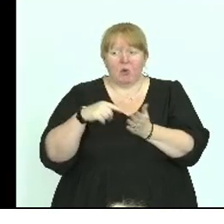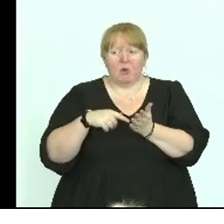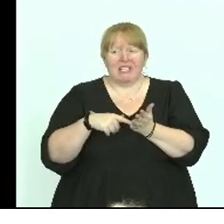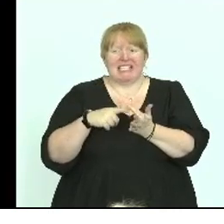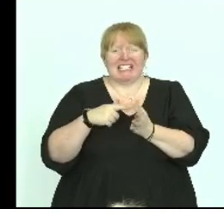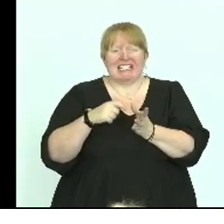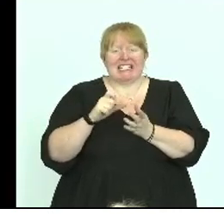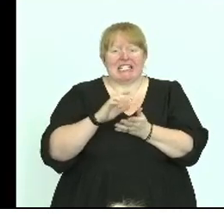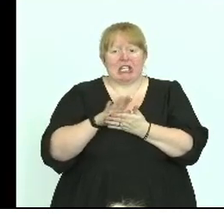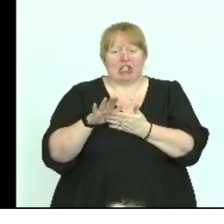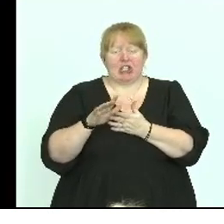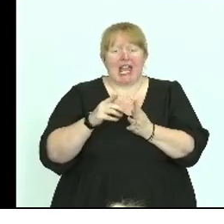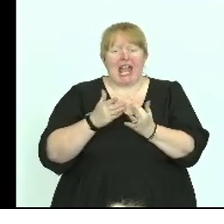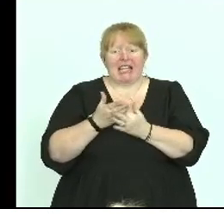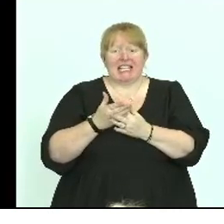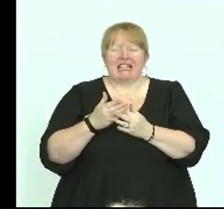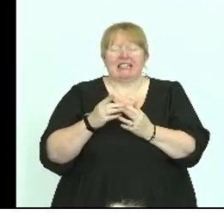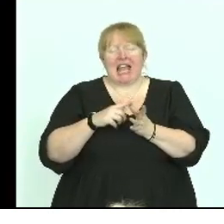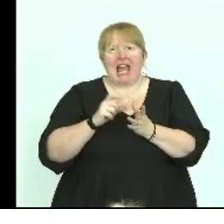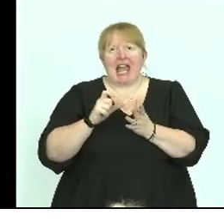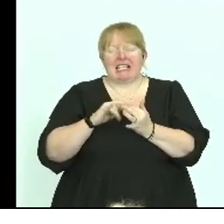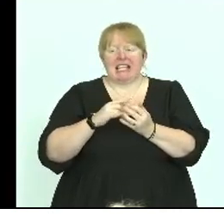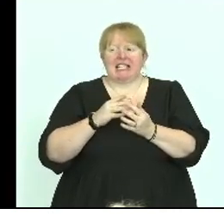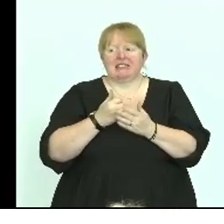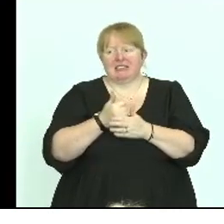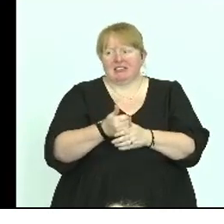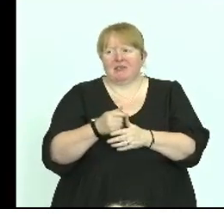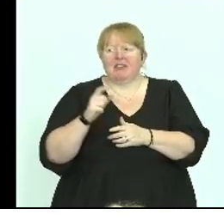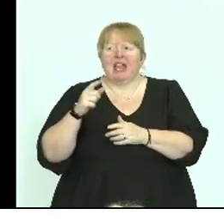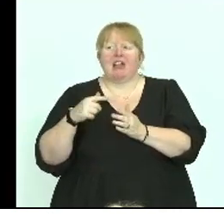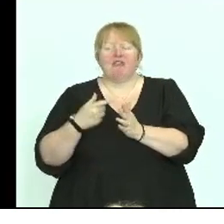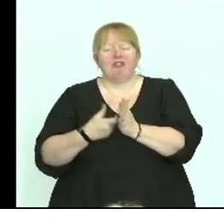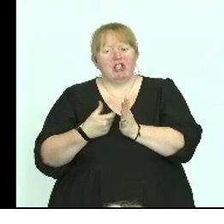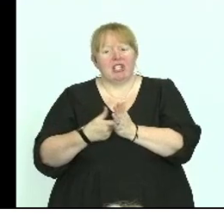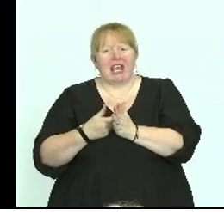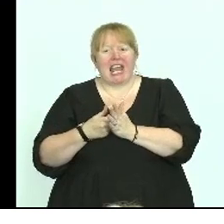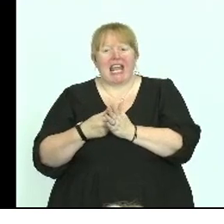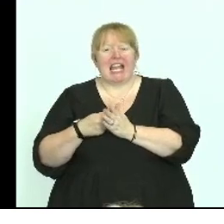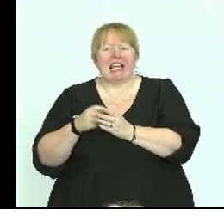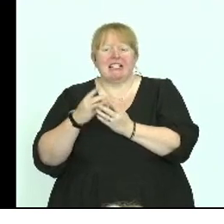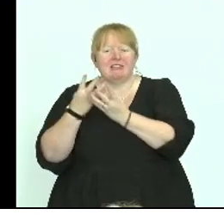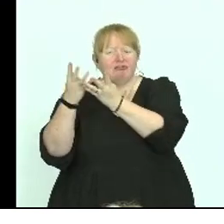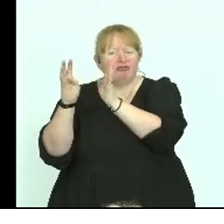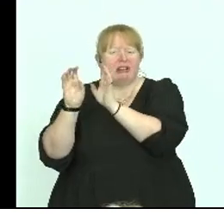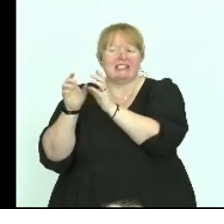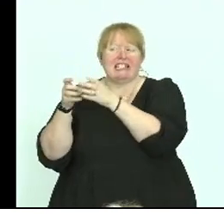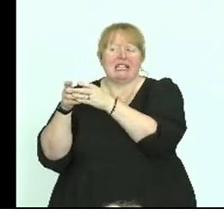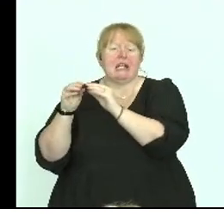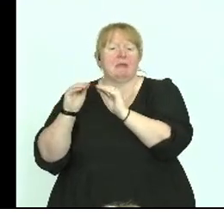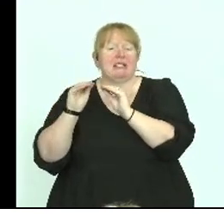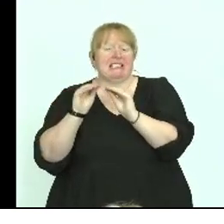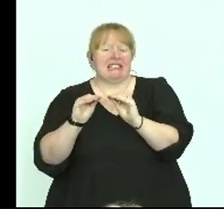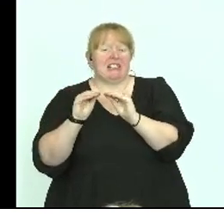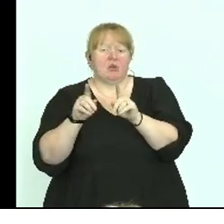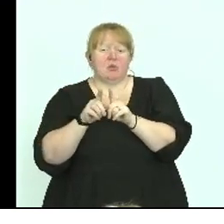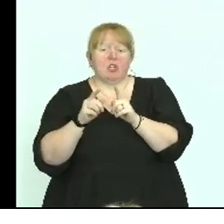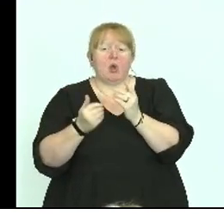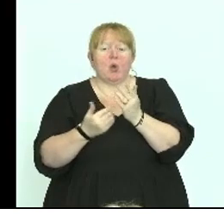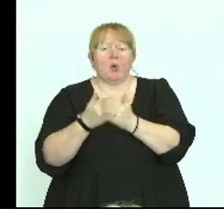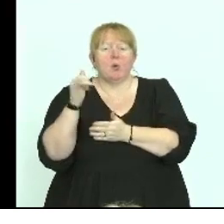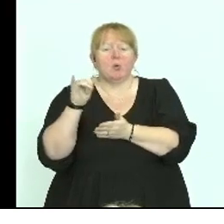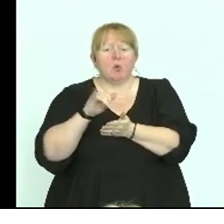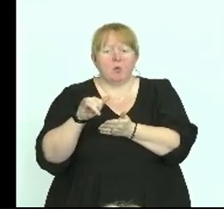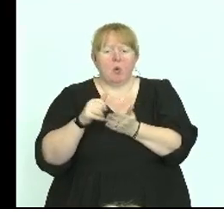Teach Access, and Regine is a trustee on that charity, but also teaches at New York University and some of